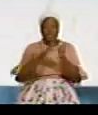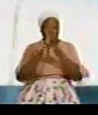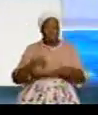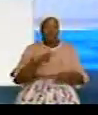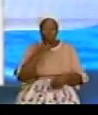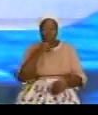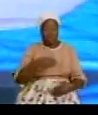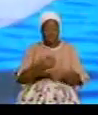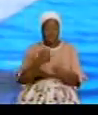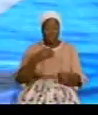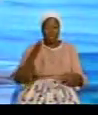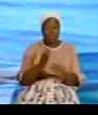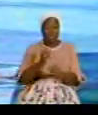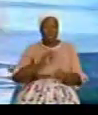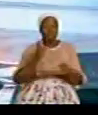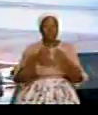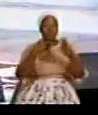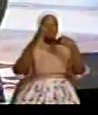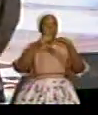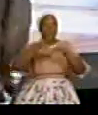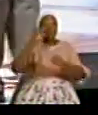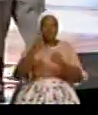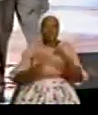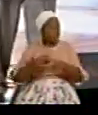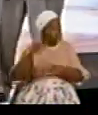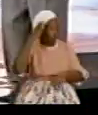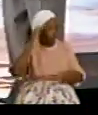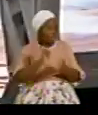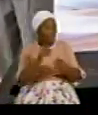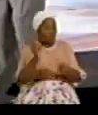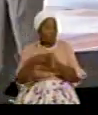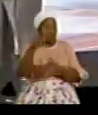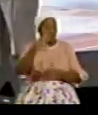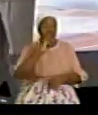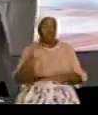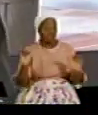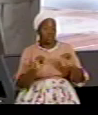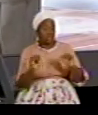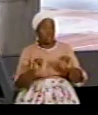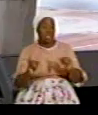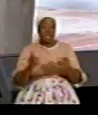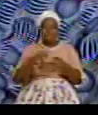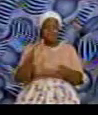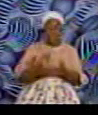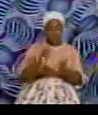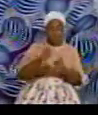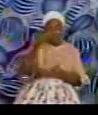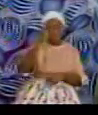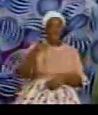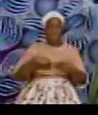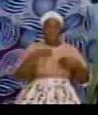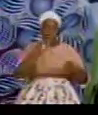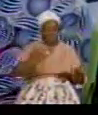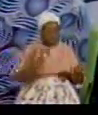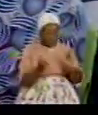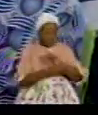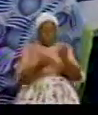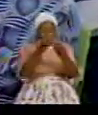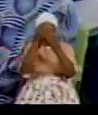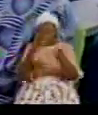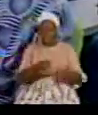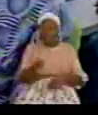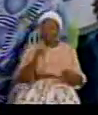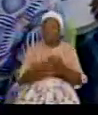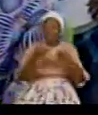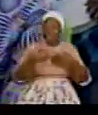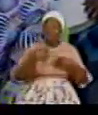tradition. But the word of God is still the same. The word of God has not changed. Obey them that